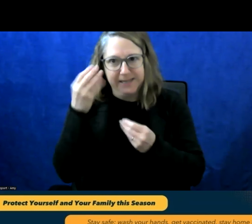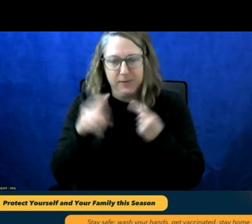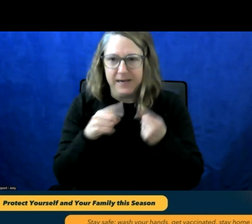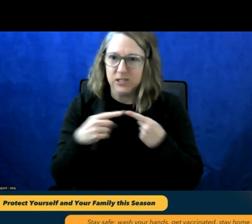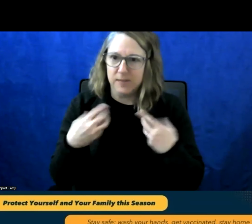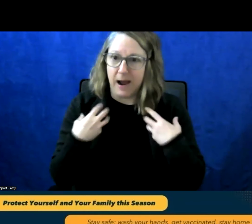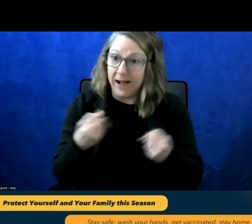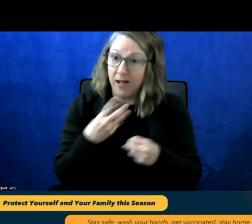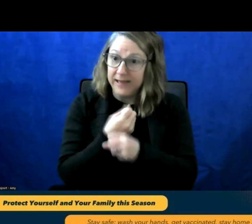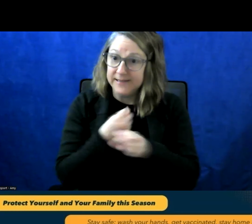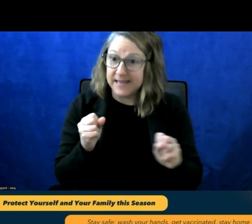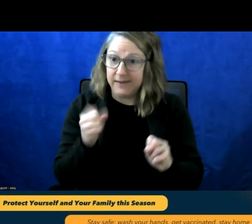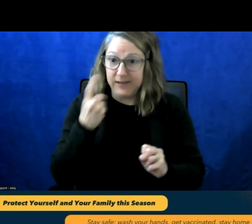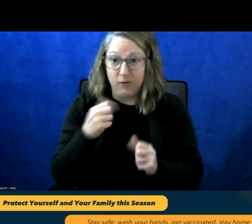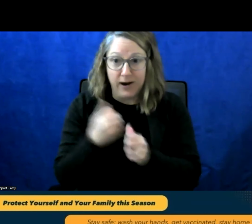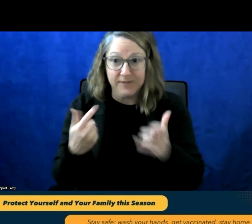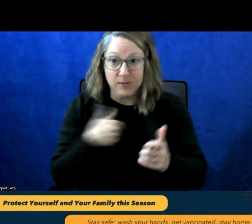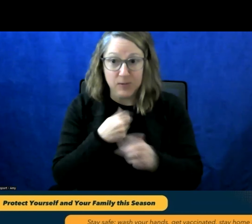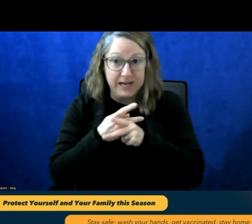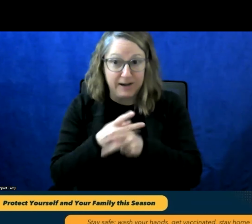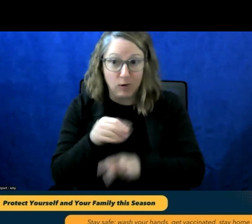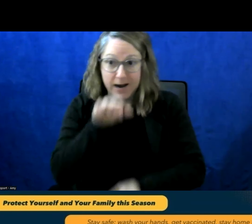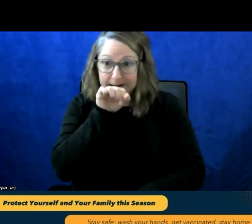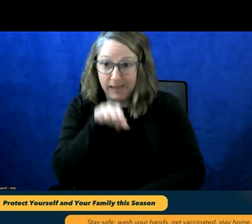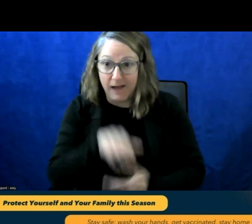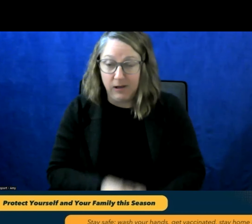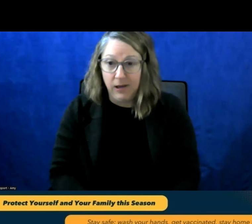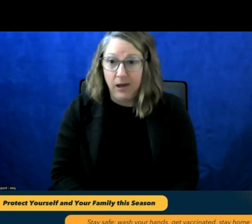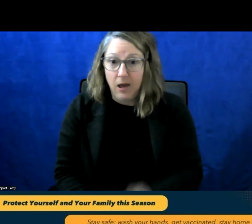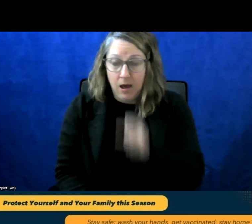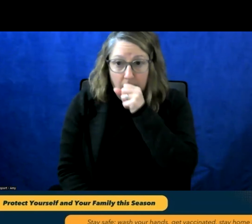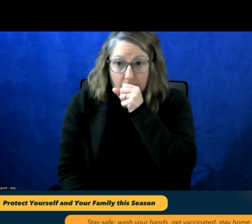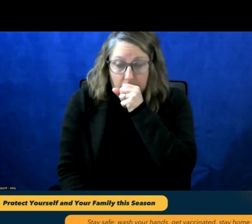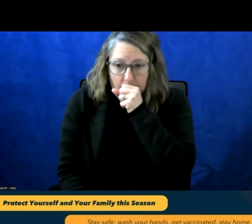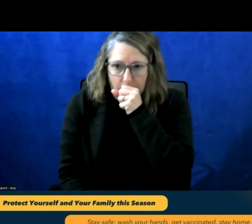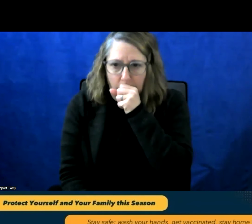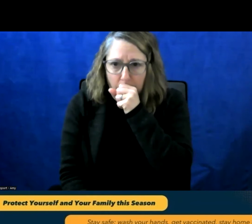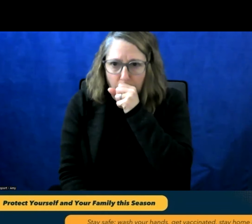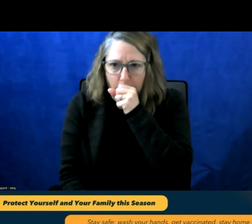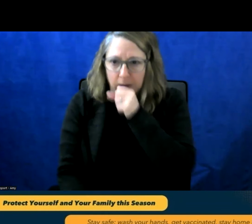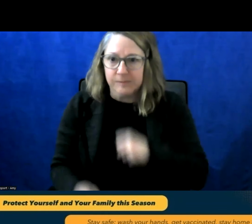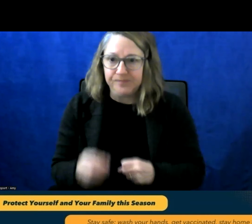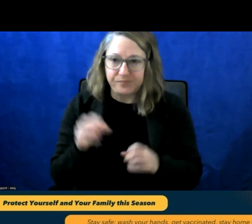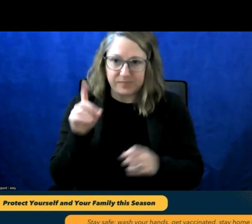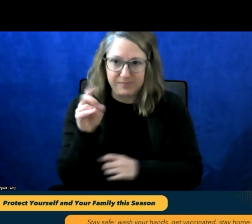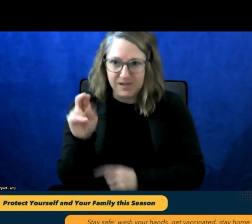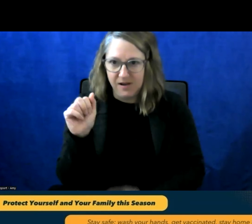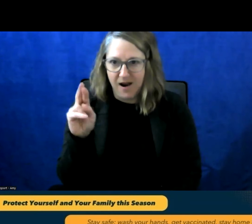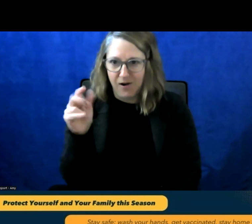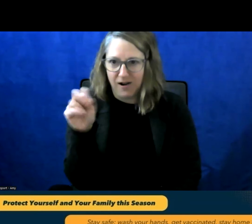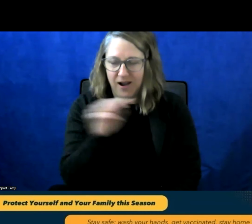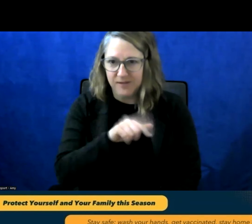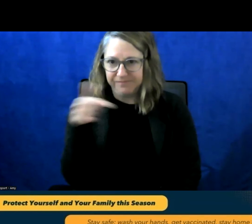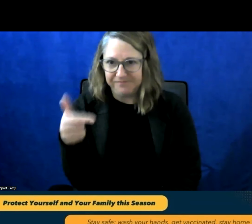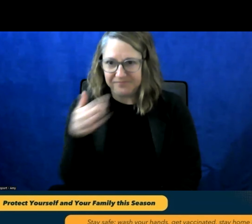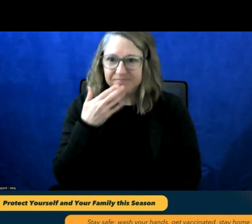of all who we care for and love. Dr. Aragón, we turn it over to you, and thank you so much for making yourself